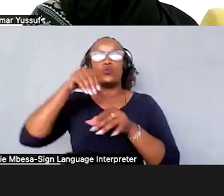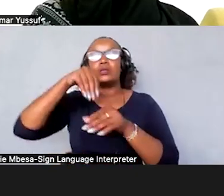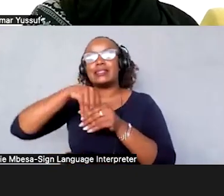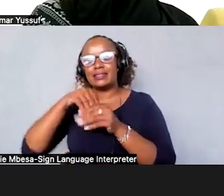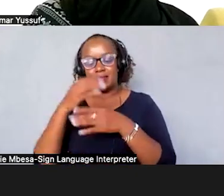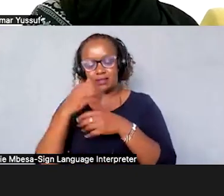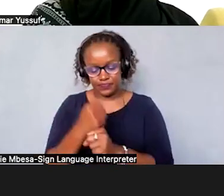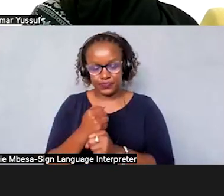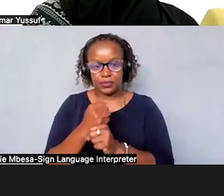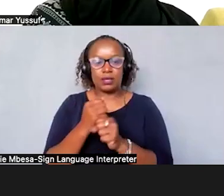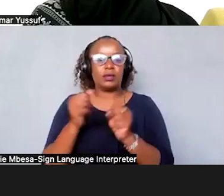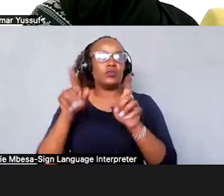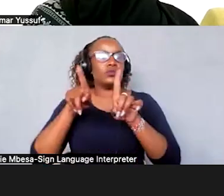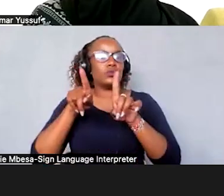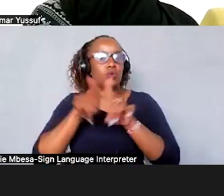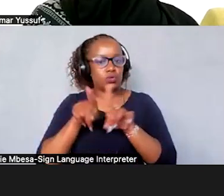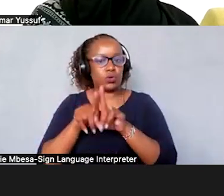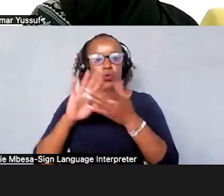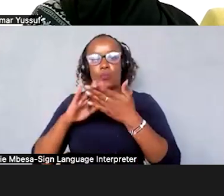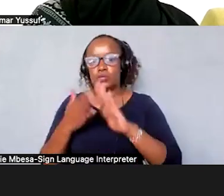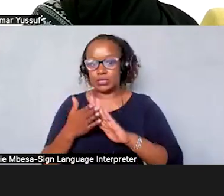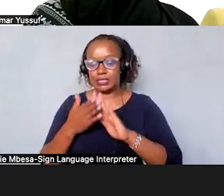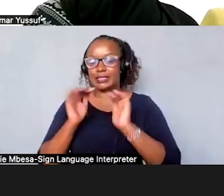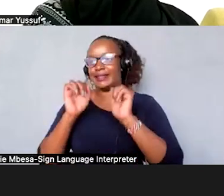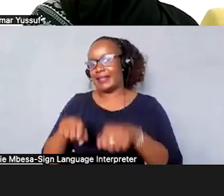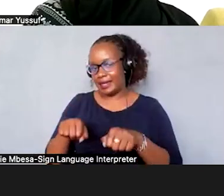be resistant to external intervention.